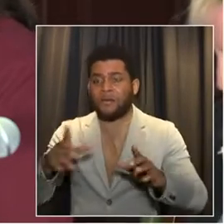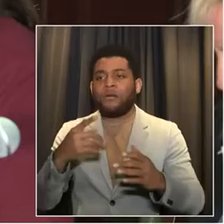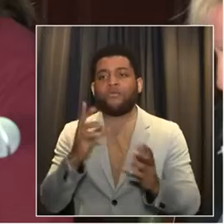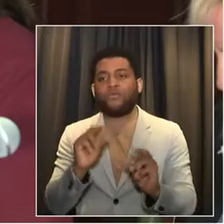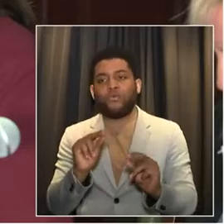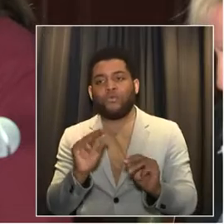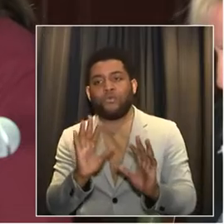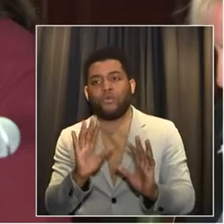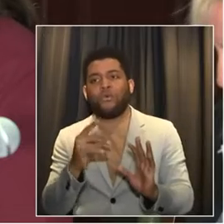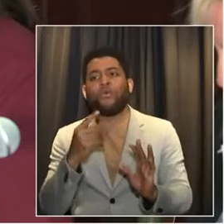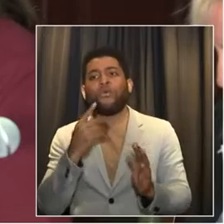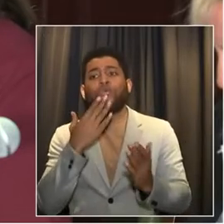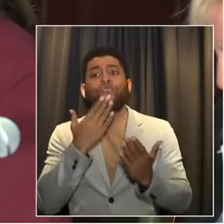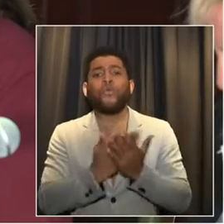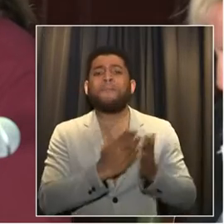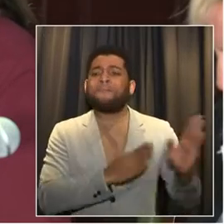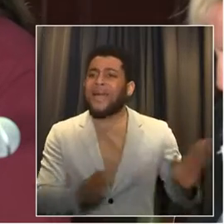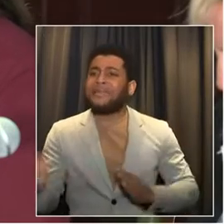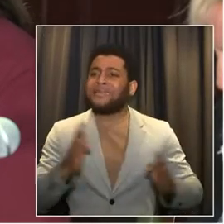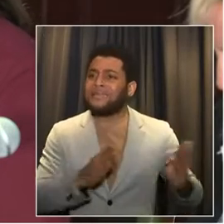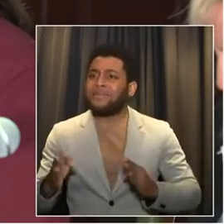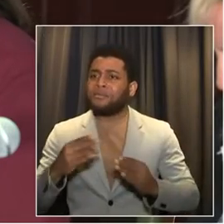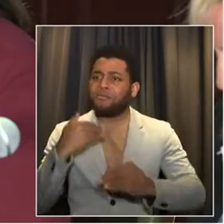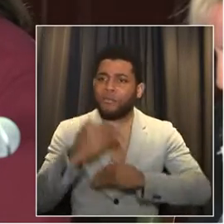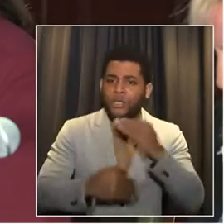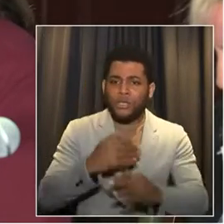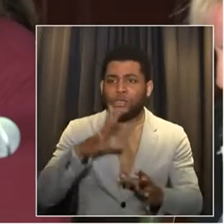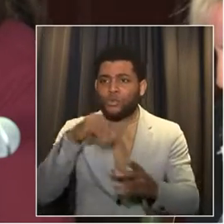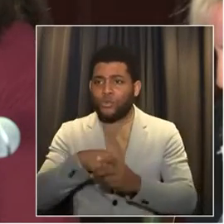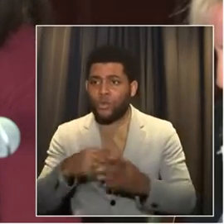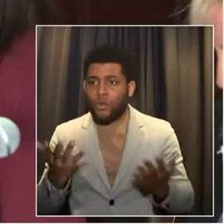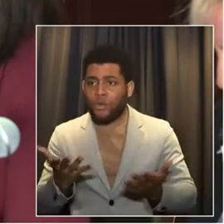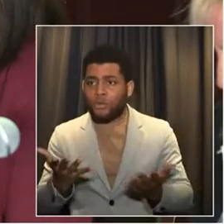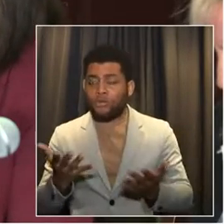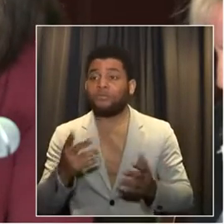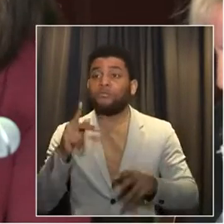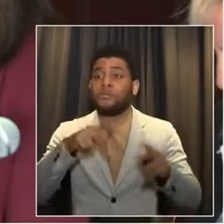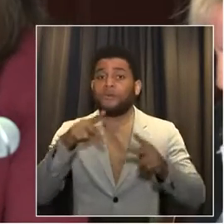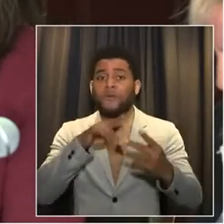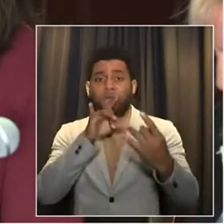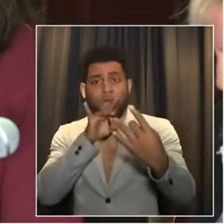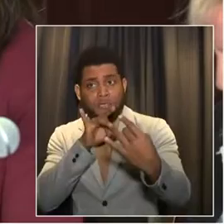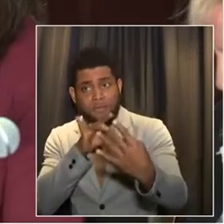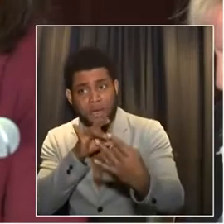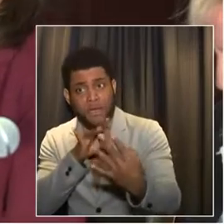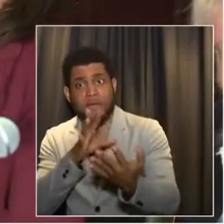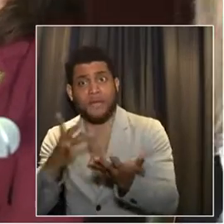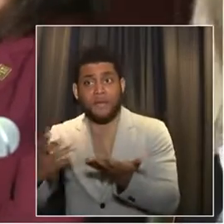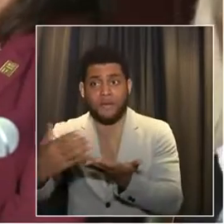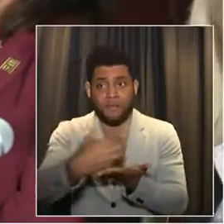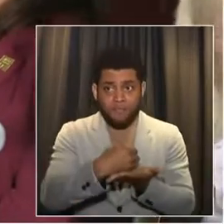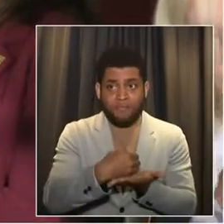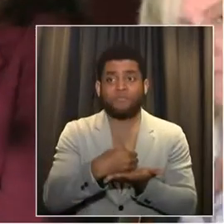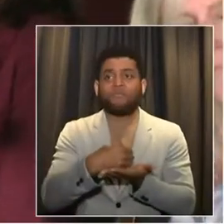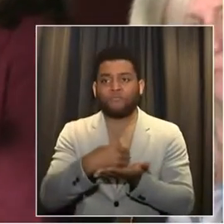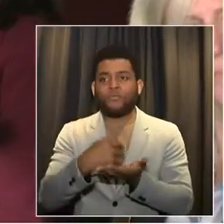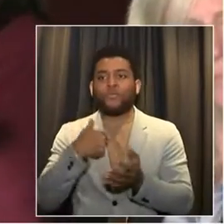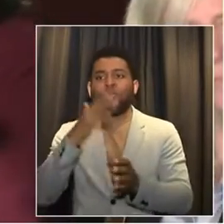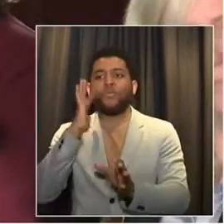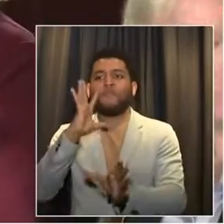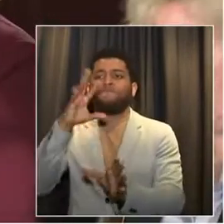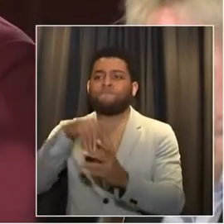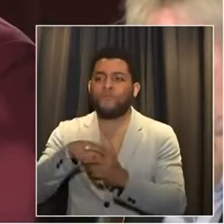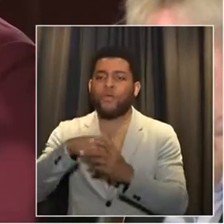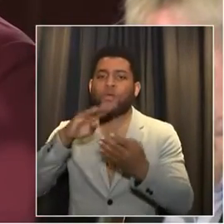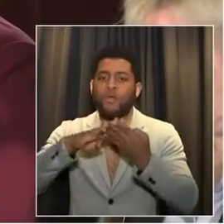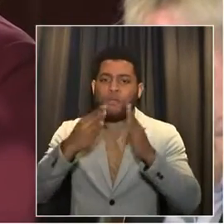includes input along the way. And so we definitely will be including community input. And then what I would say is that because this was the law in the